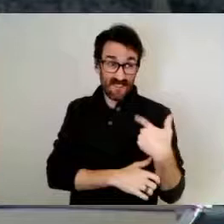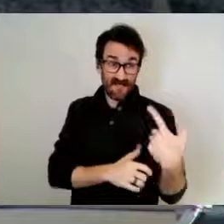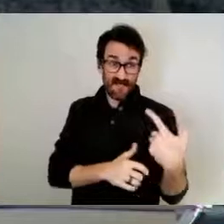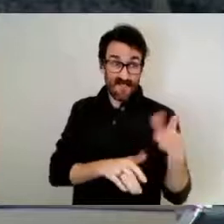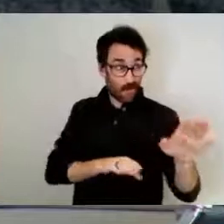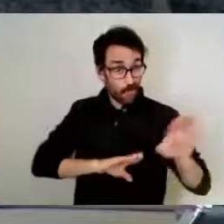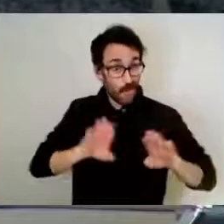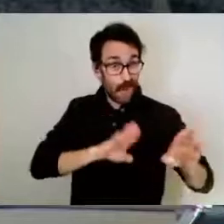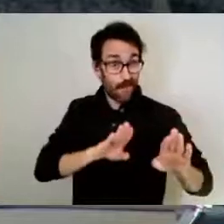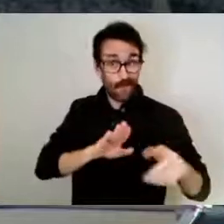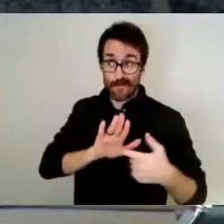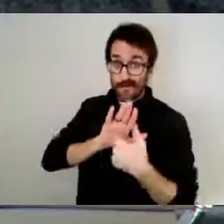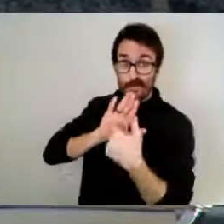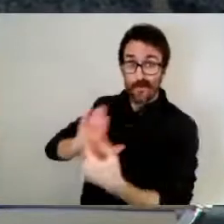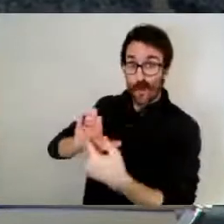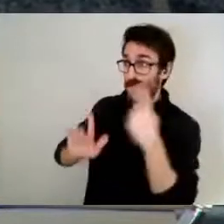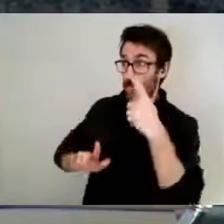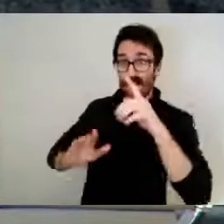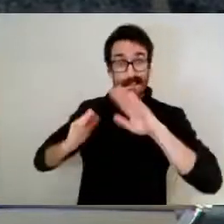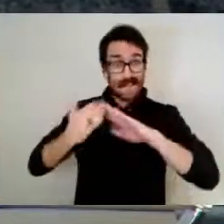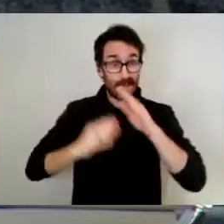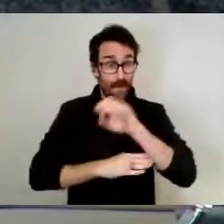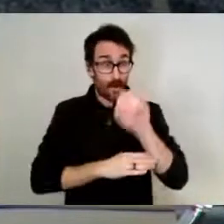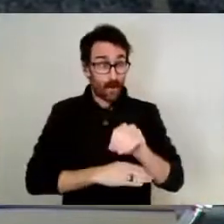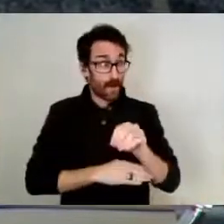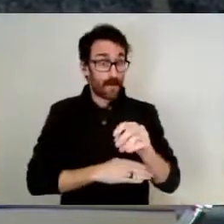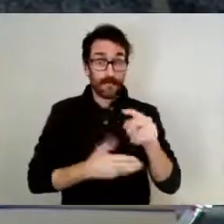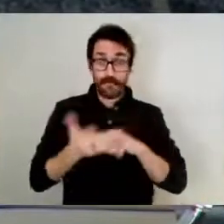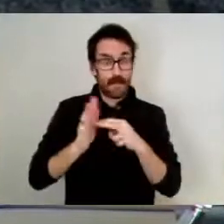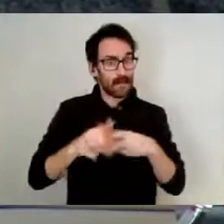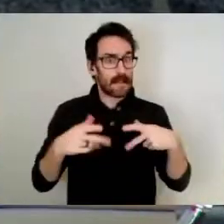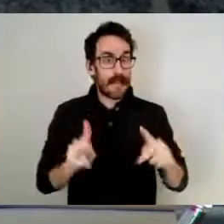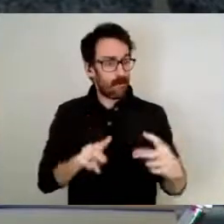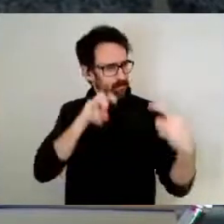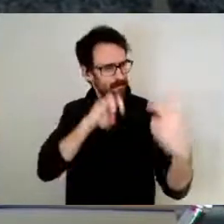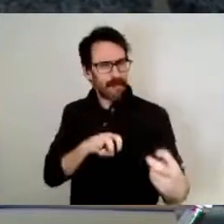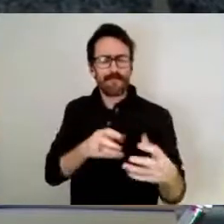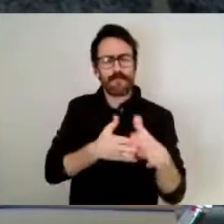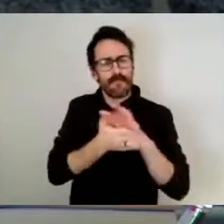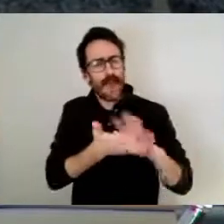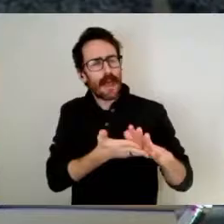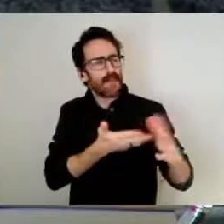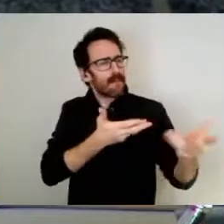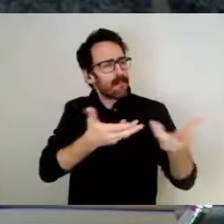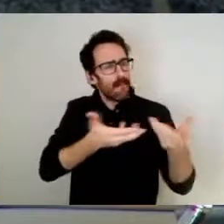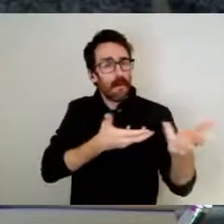a representative for the Freedom Convoy organization said that